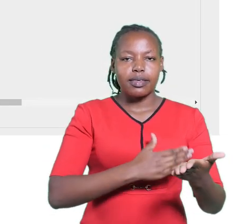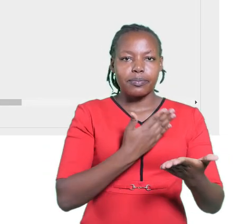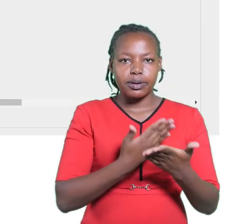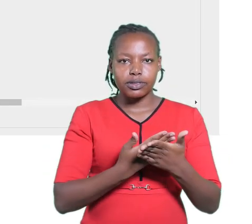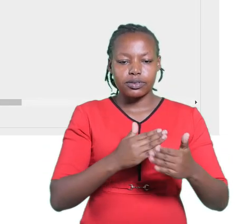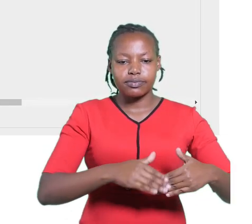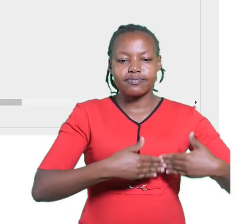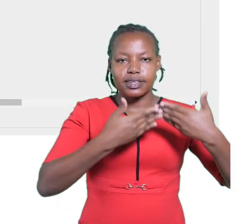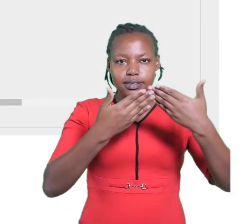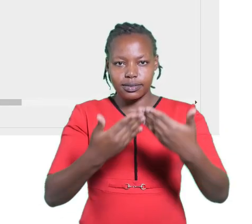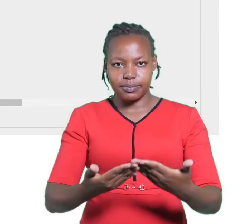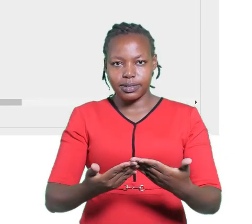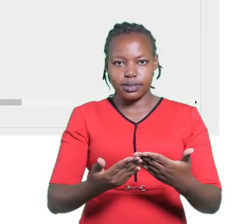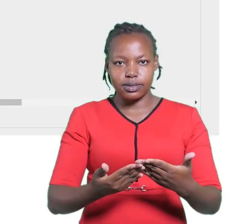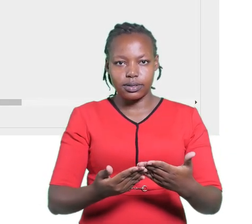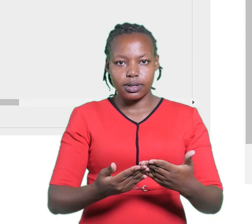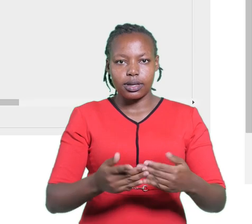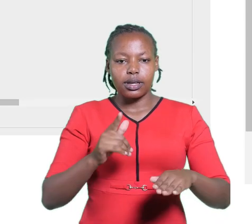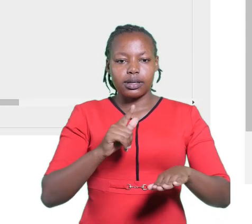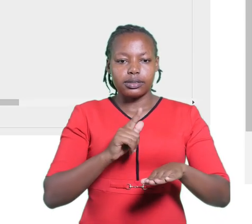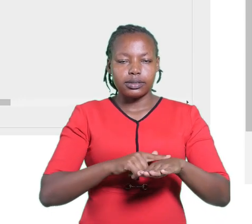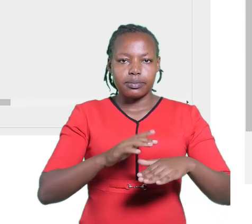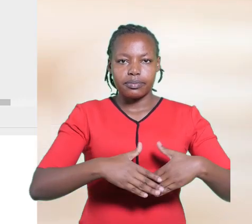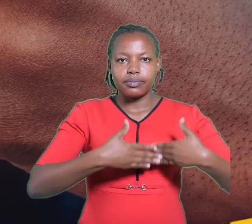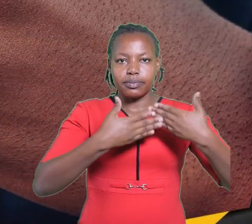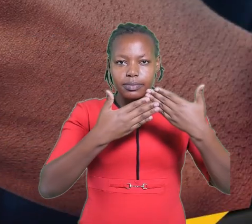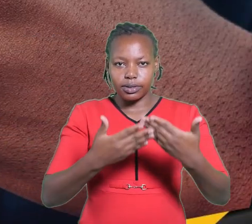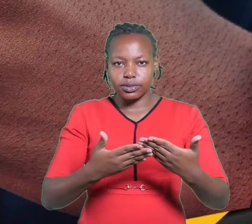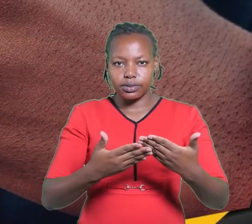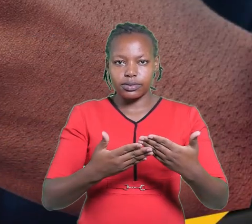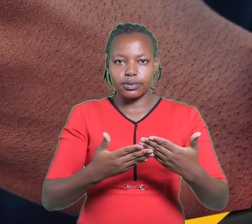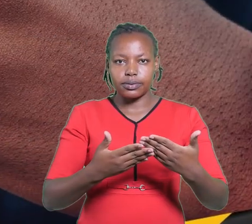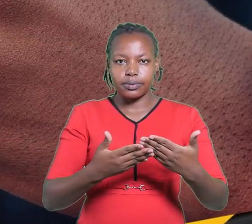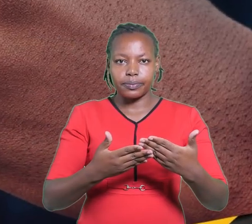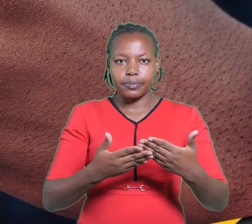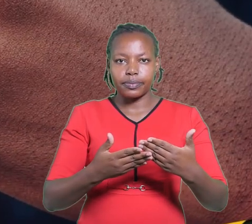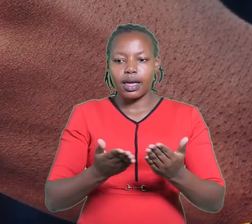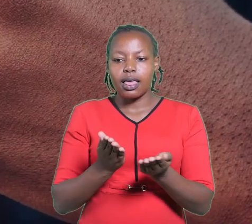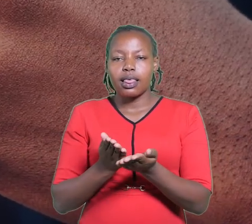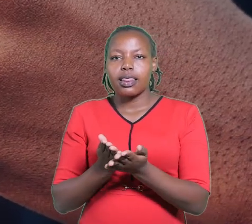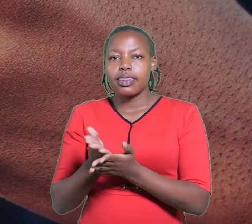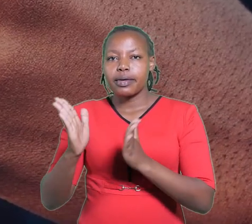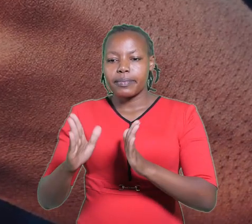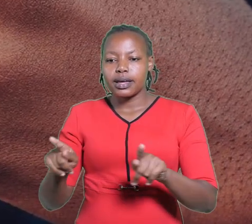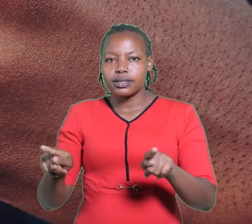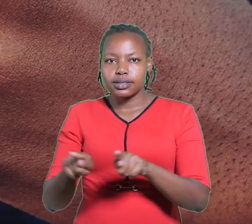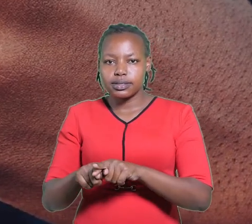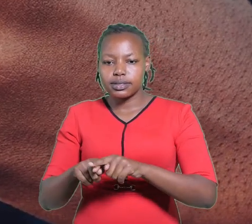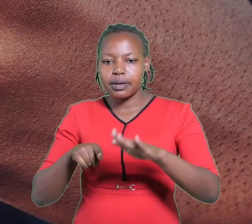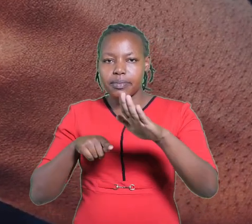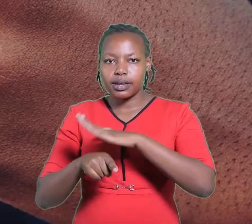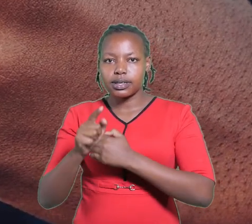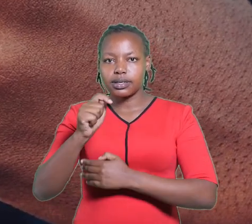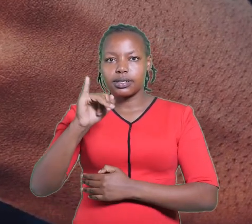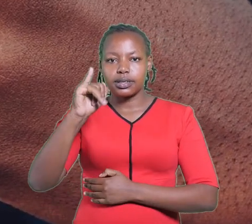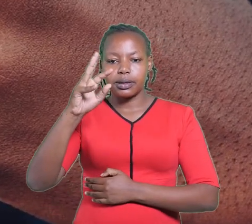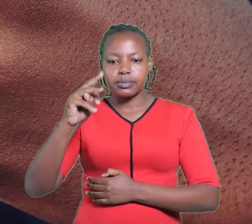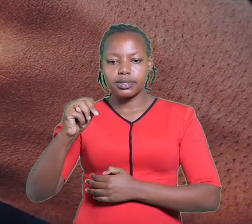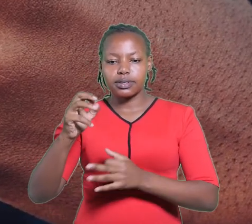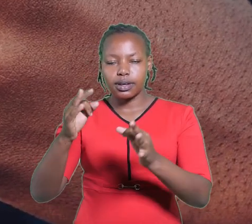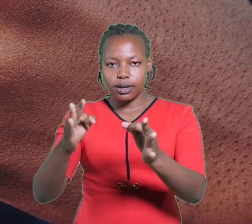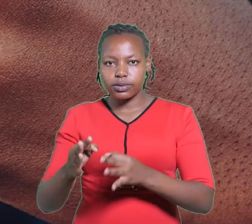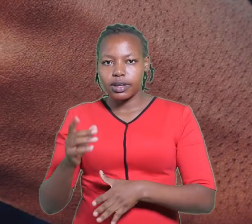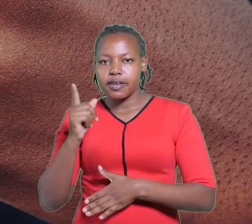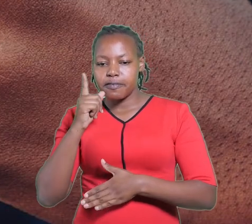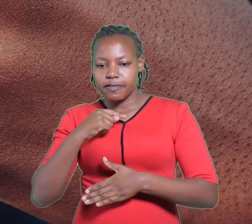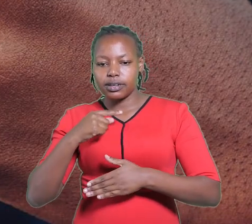for NTSA approval. A short message service or SMS notification will be sent to the